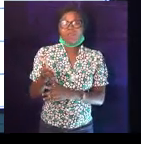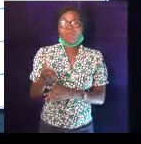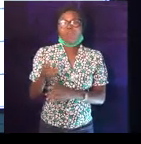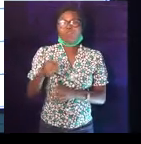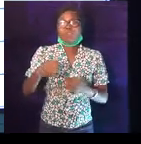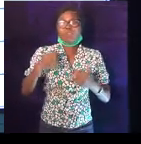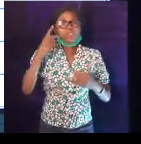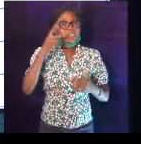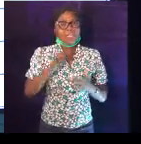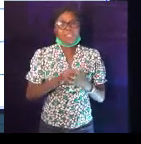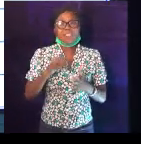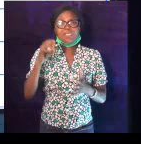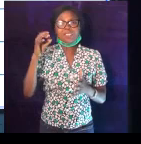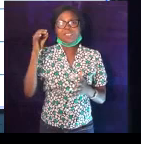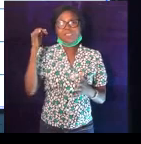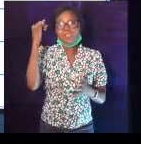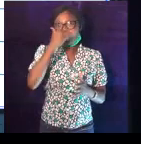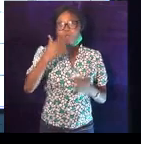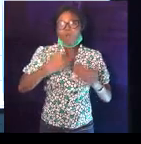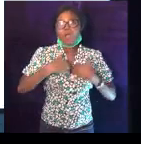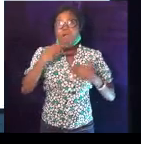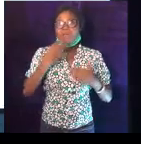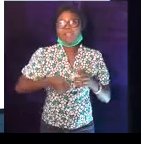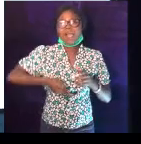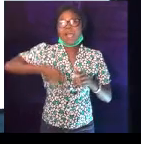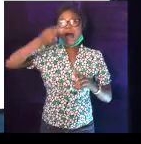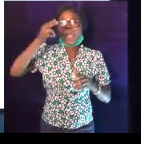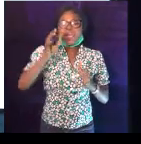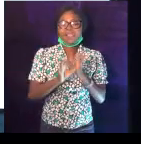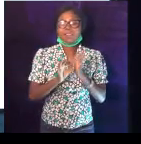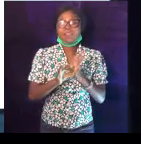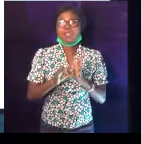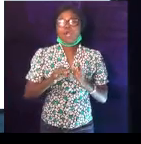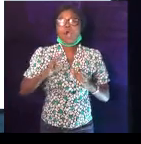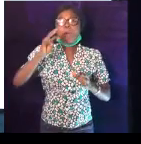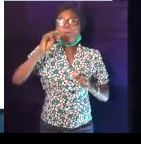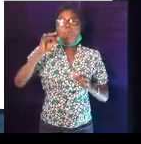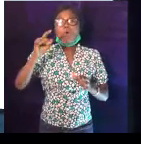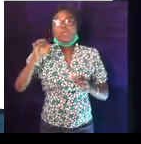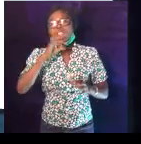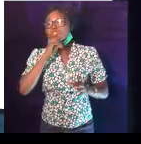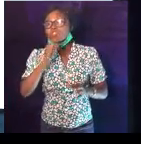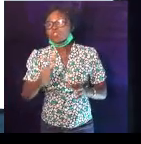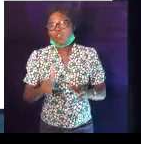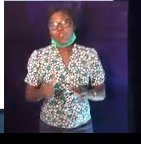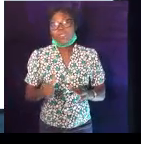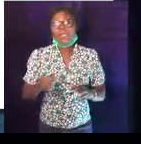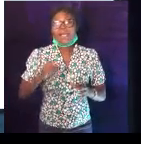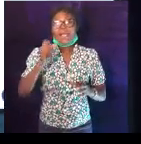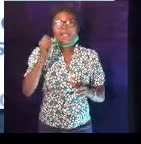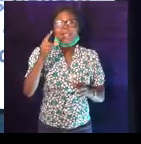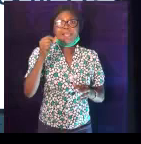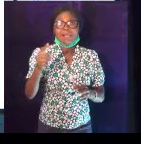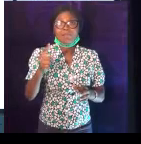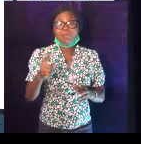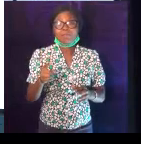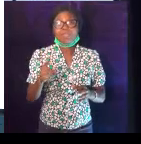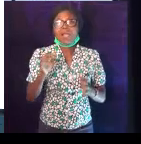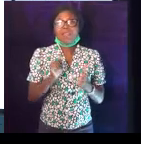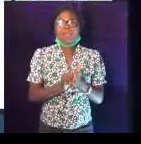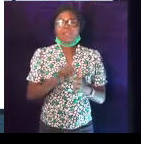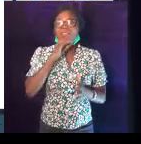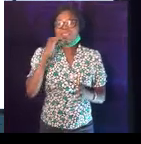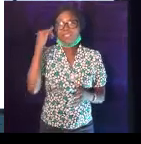that yellow has the highest count. So the mode is not 11, the mode is the data, and that